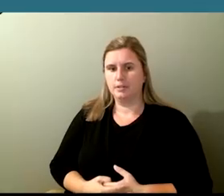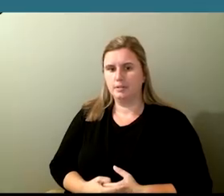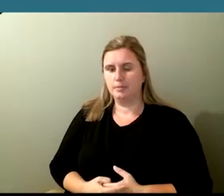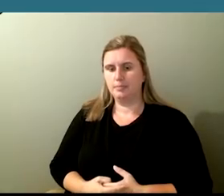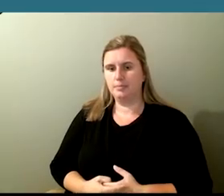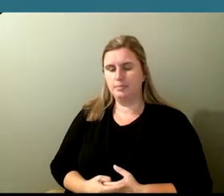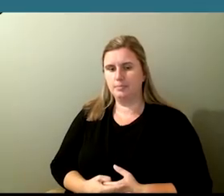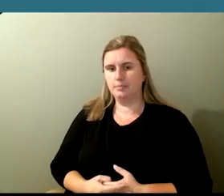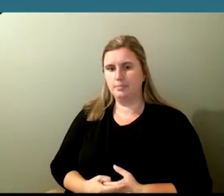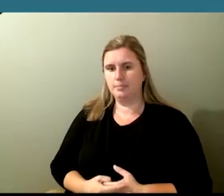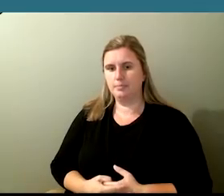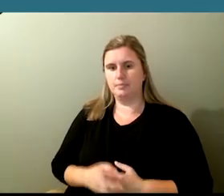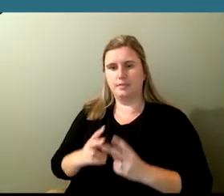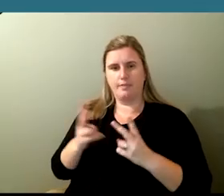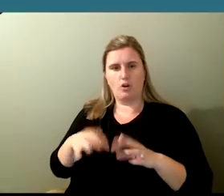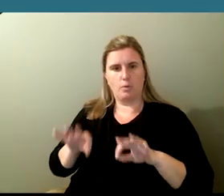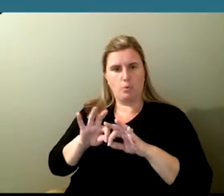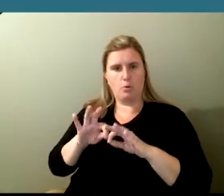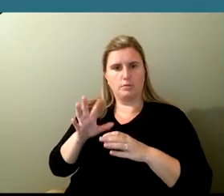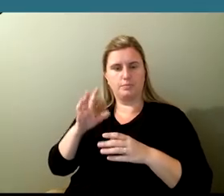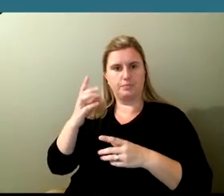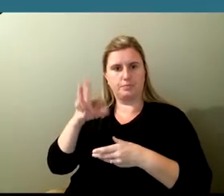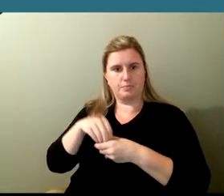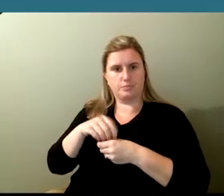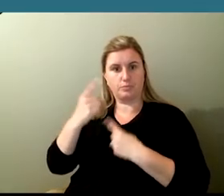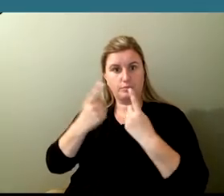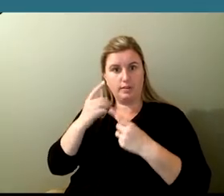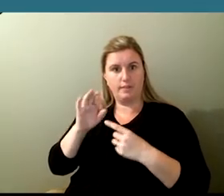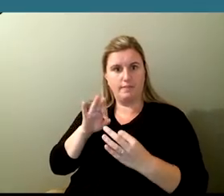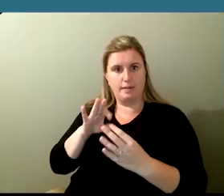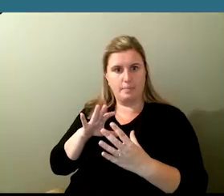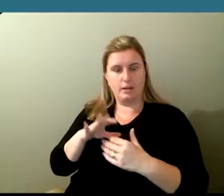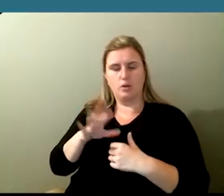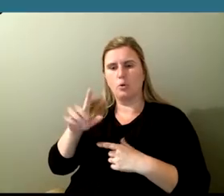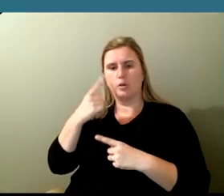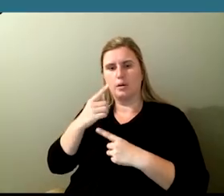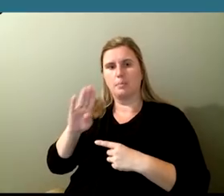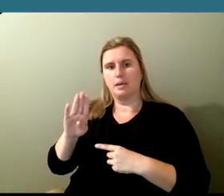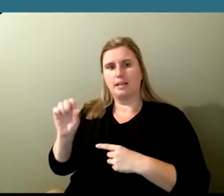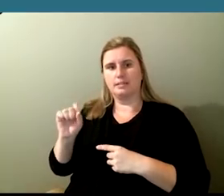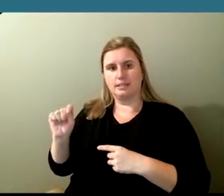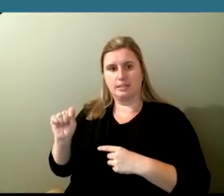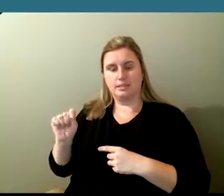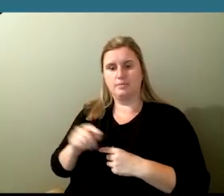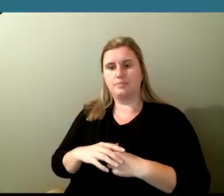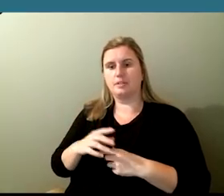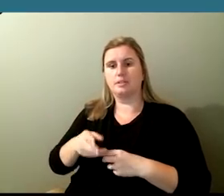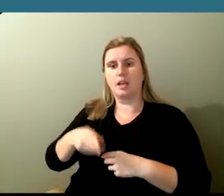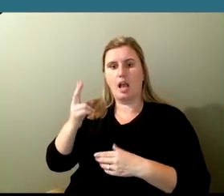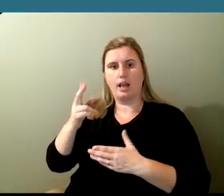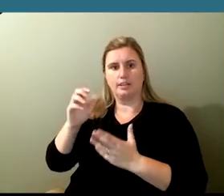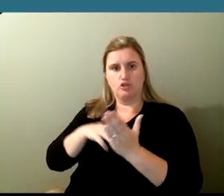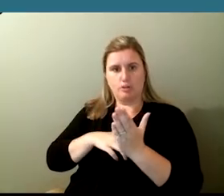this is a very important component when considering feedback. When considering BST. It is a highly scripted